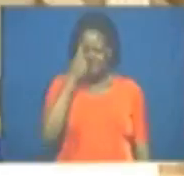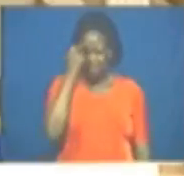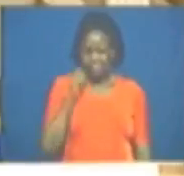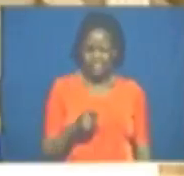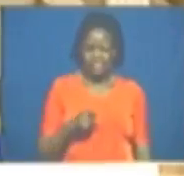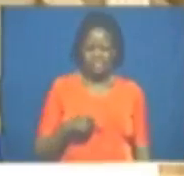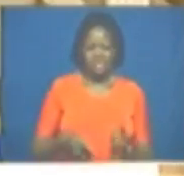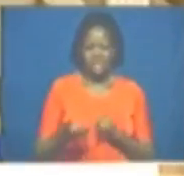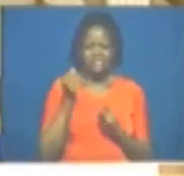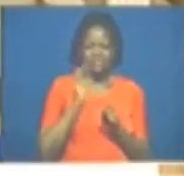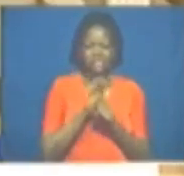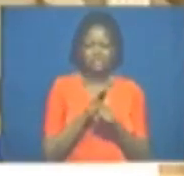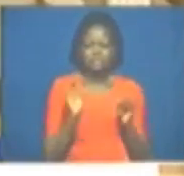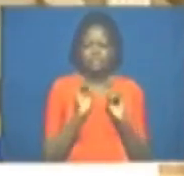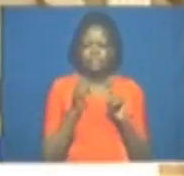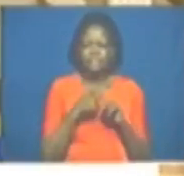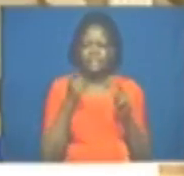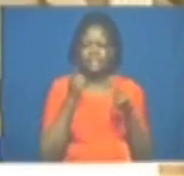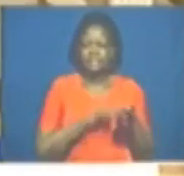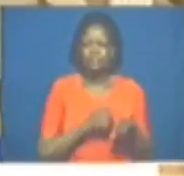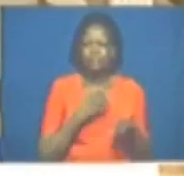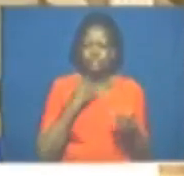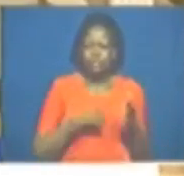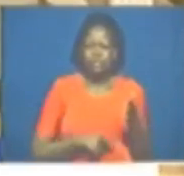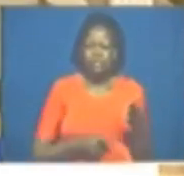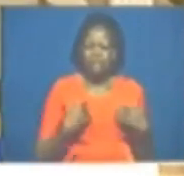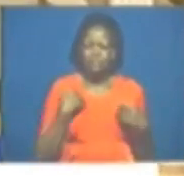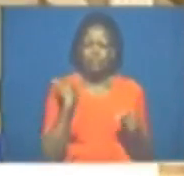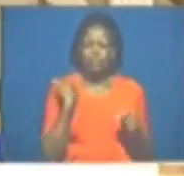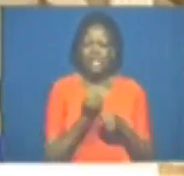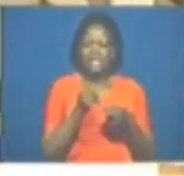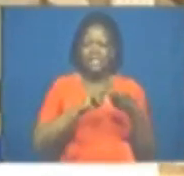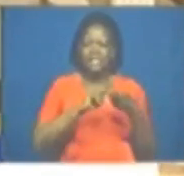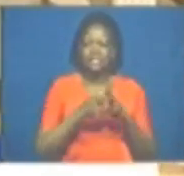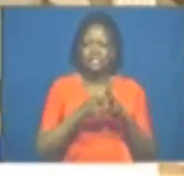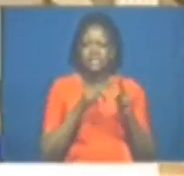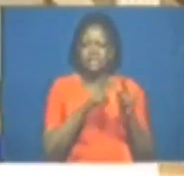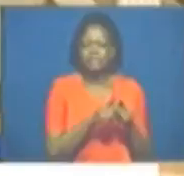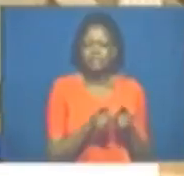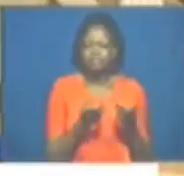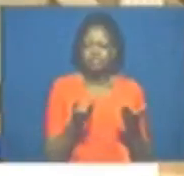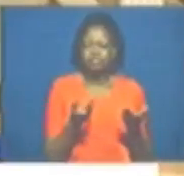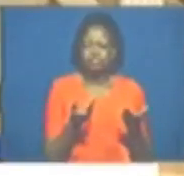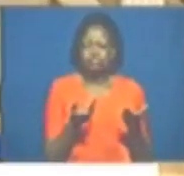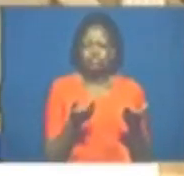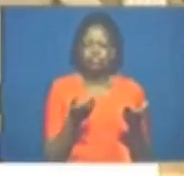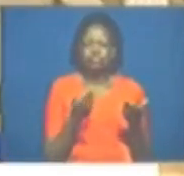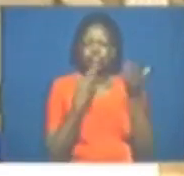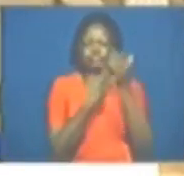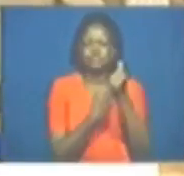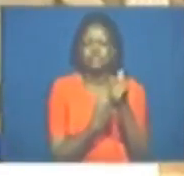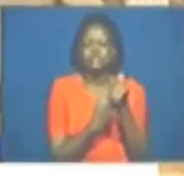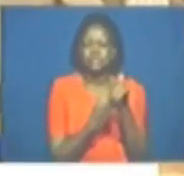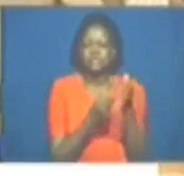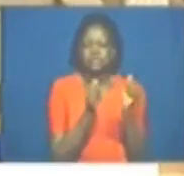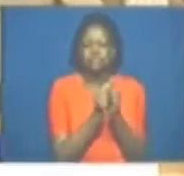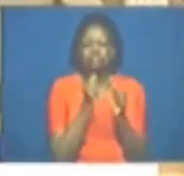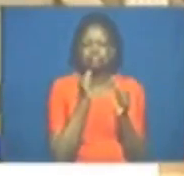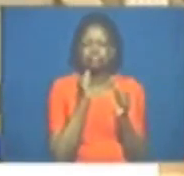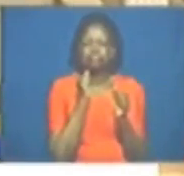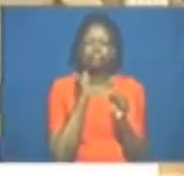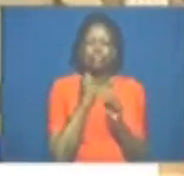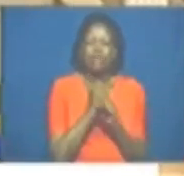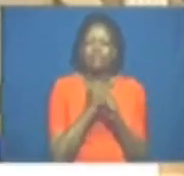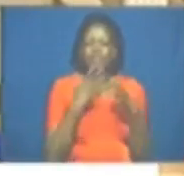done. But this time round, we want to have a working relationship. We want to be partners in working for the people of